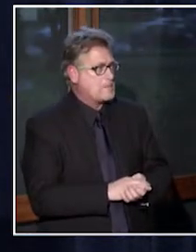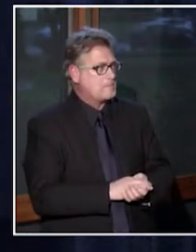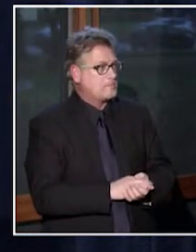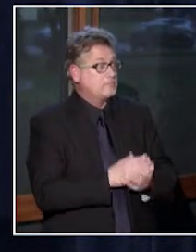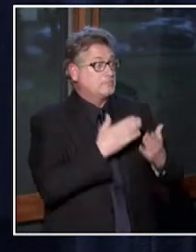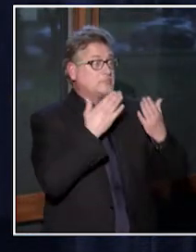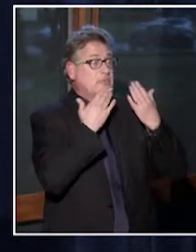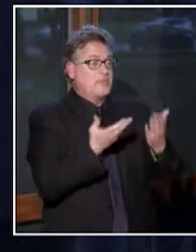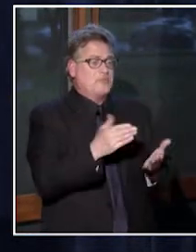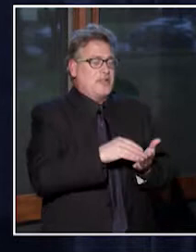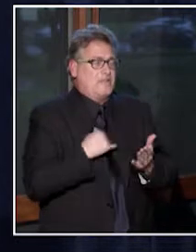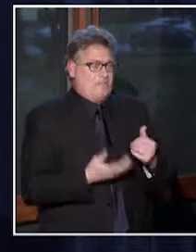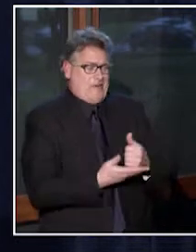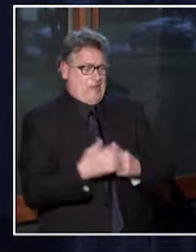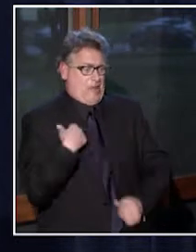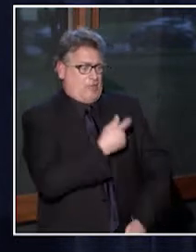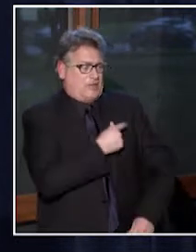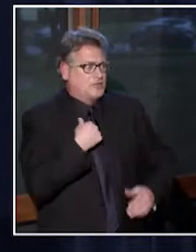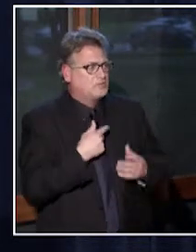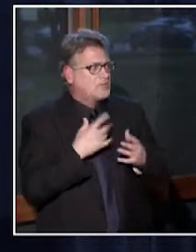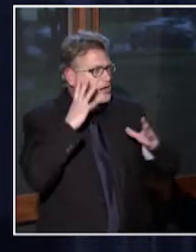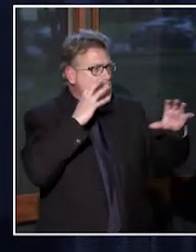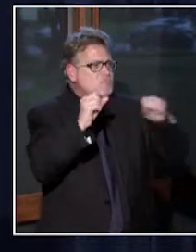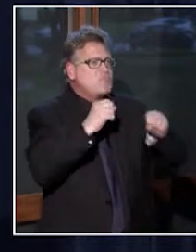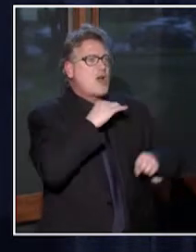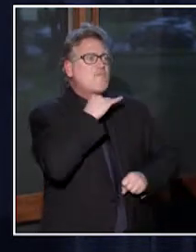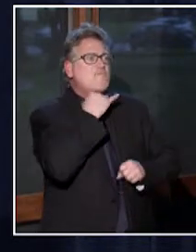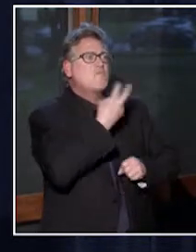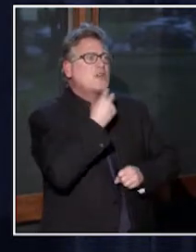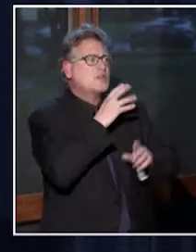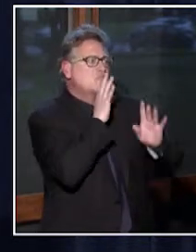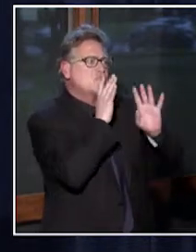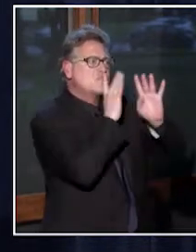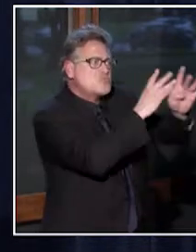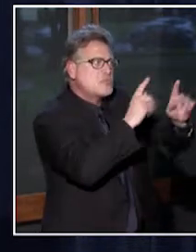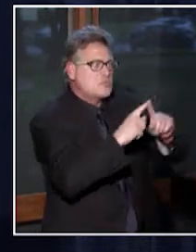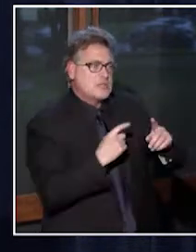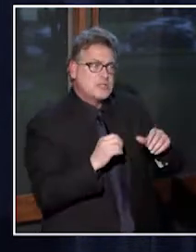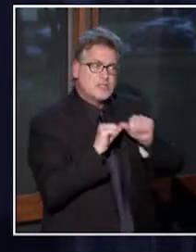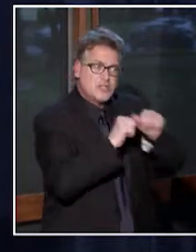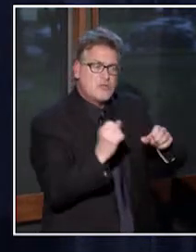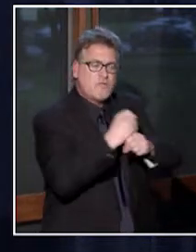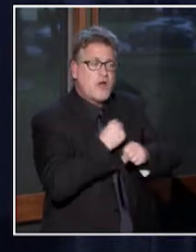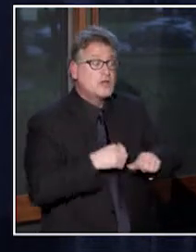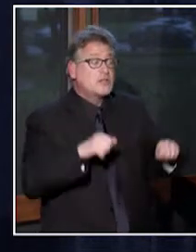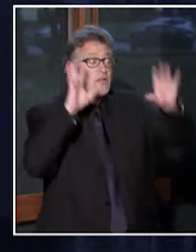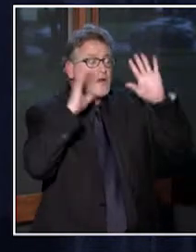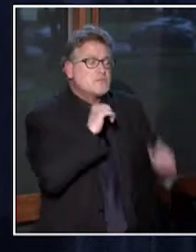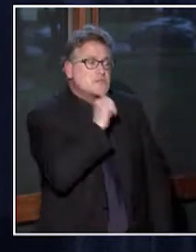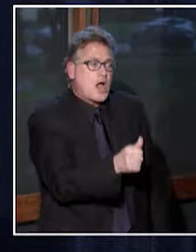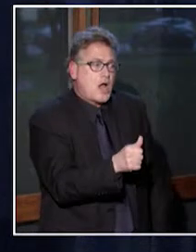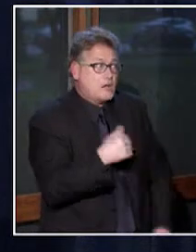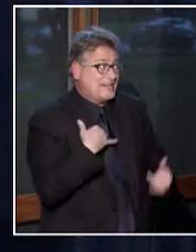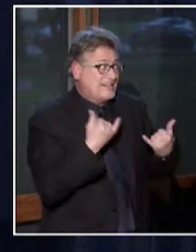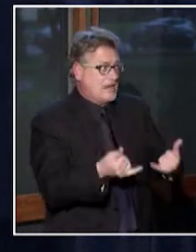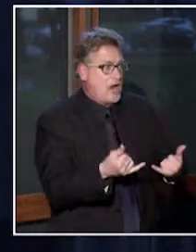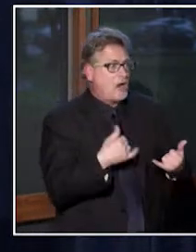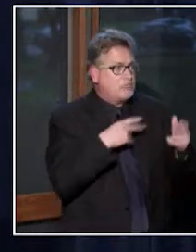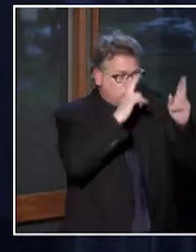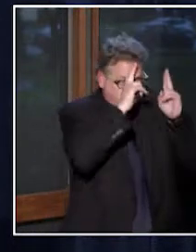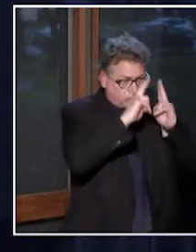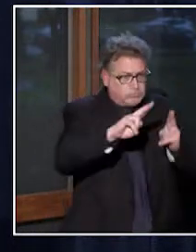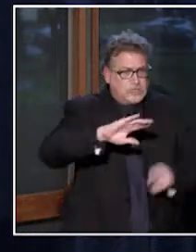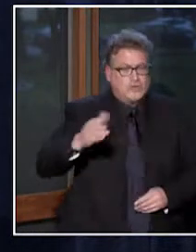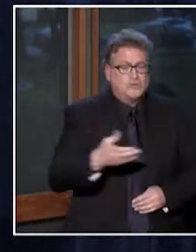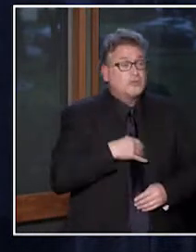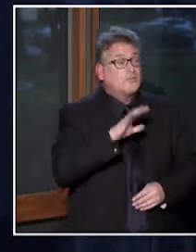Thank you again for helping us amplify our voices. We plan to continue our fight, and we will not give up. I now have the privilege of introducing